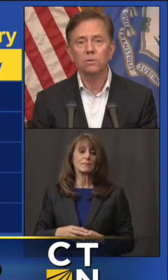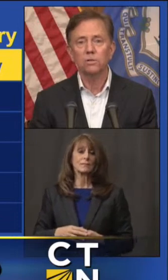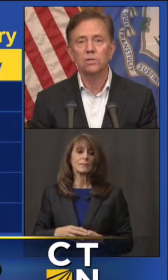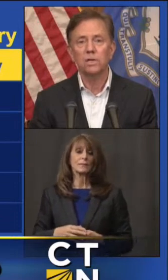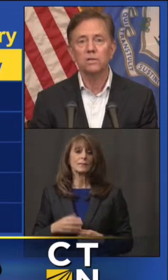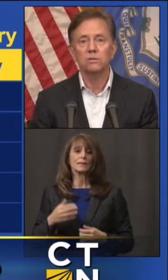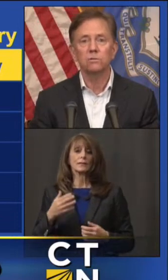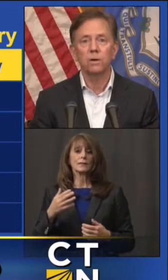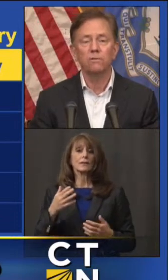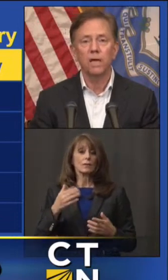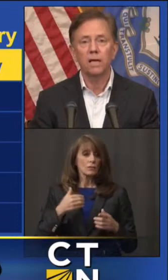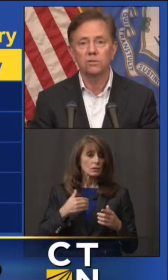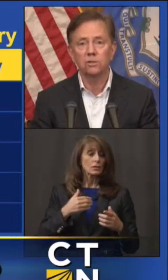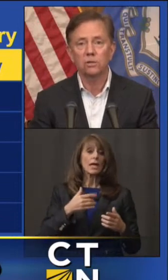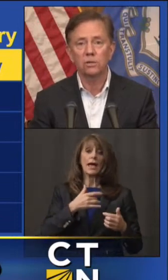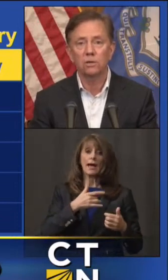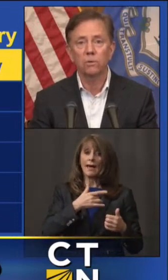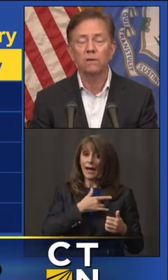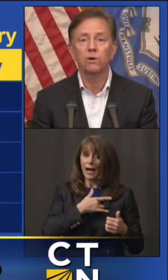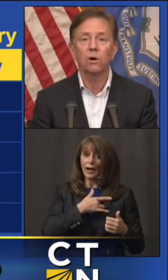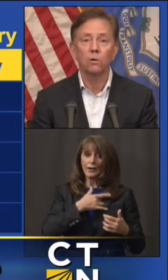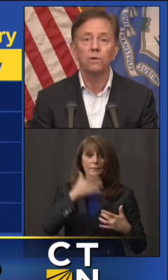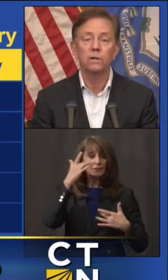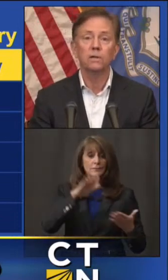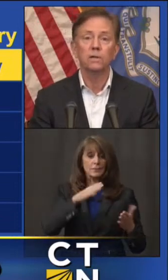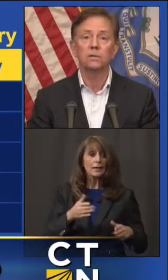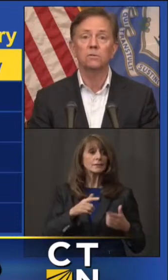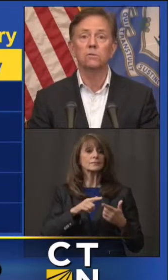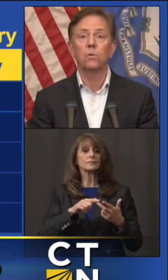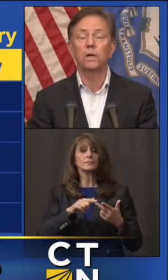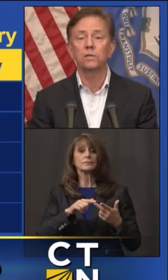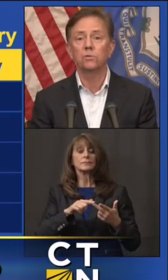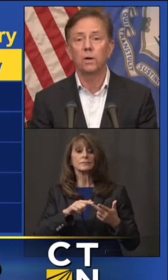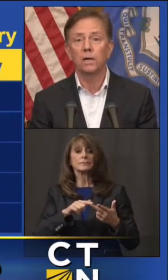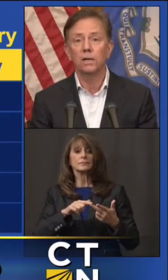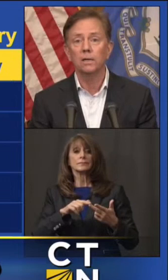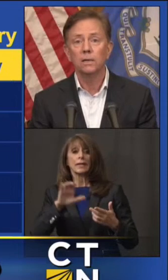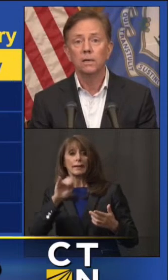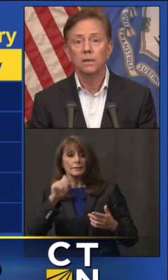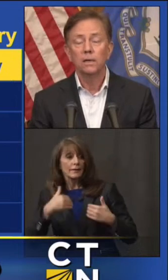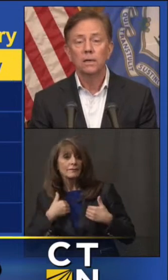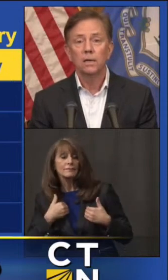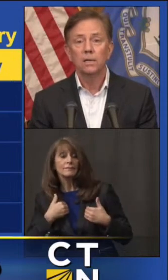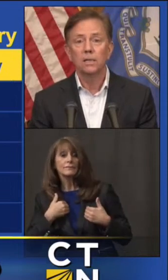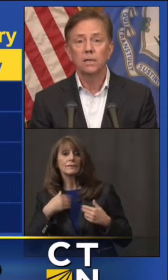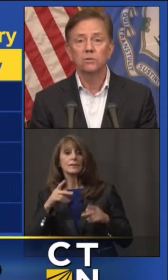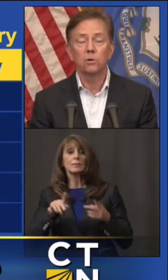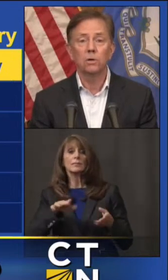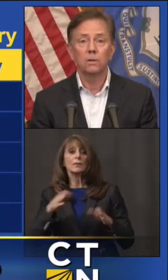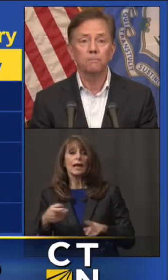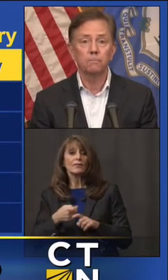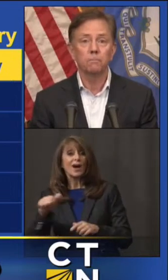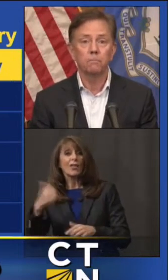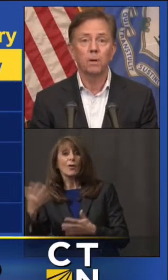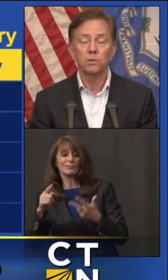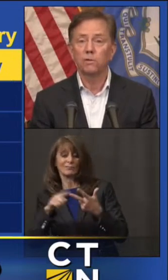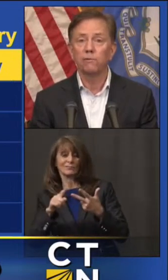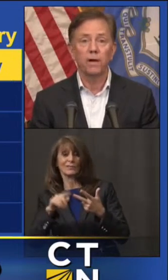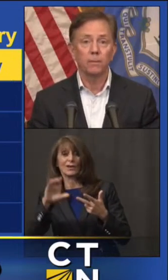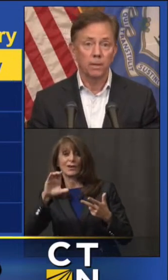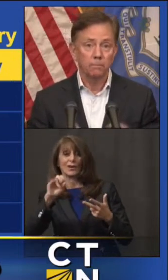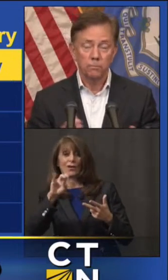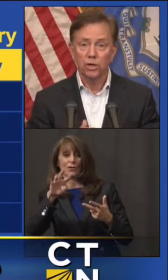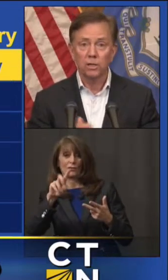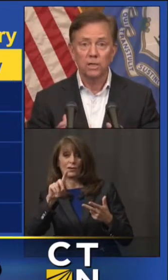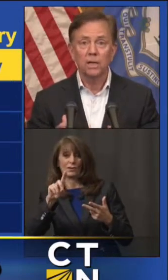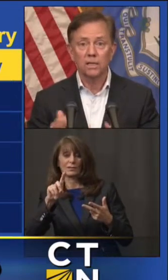heart disease, we have cancer, and we have COVID in 2020. And these are all members of our